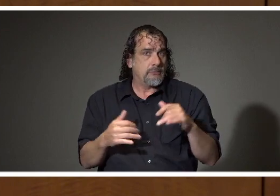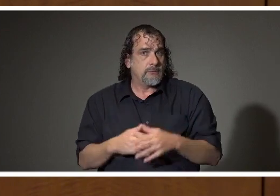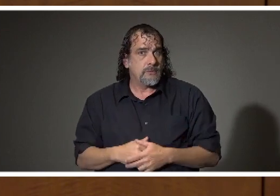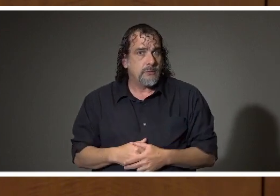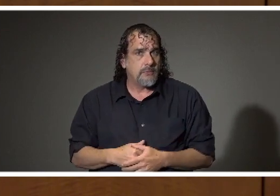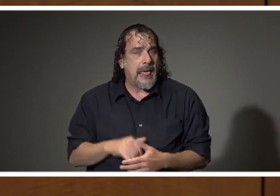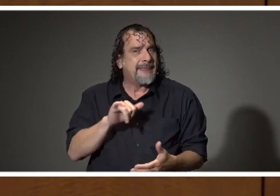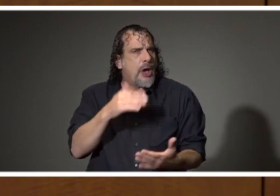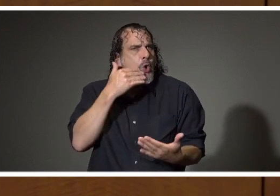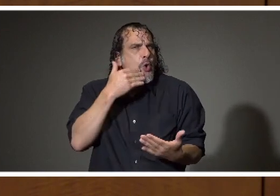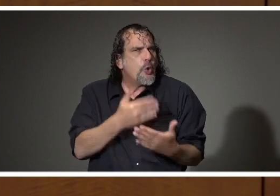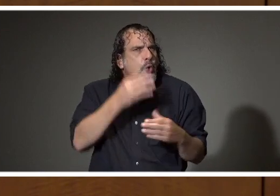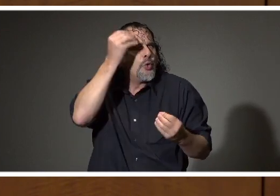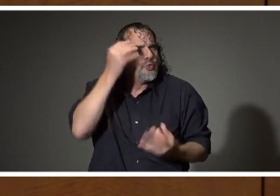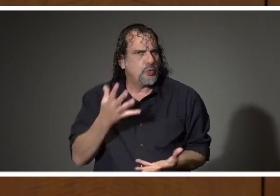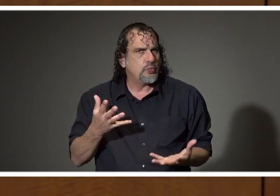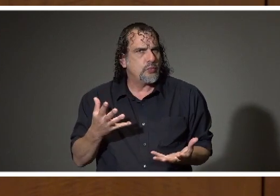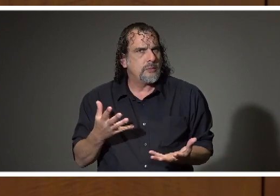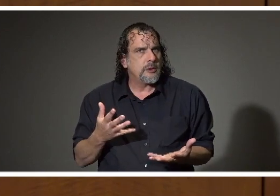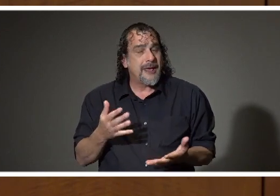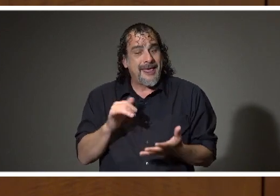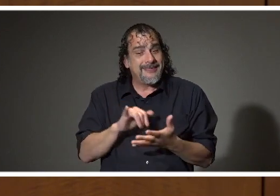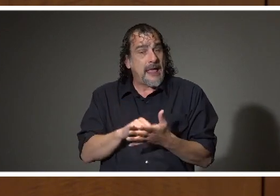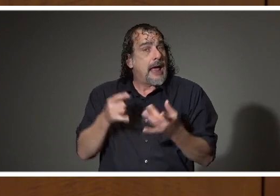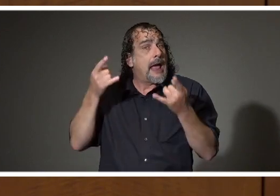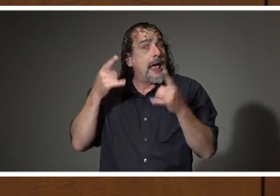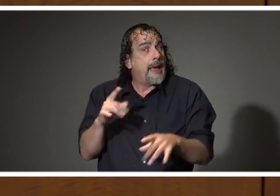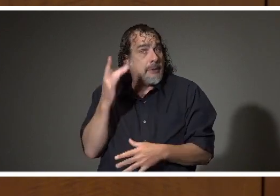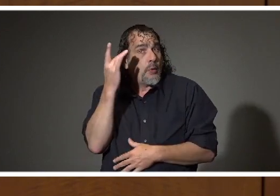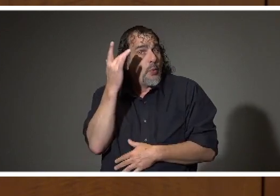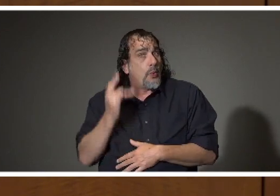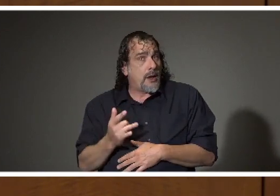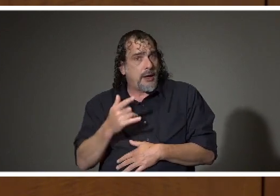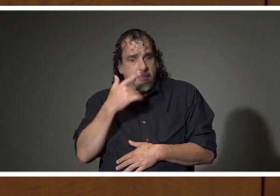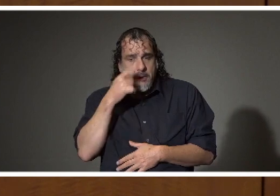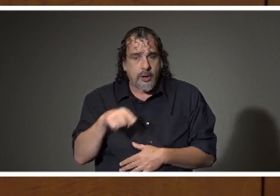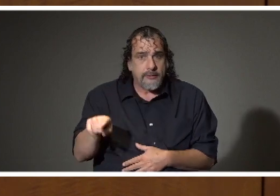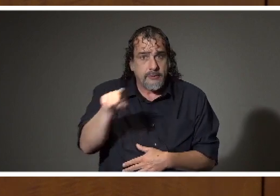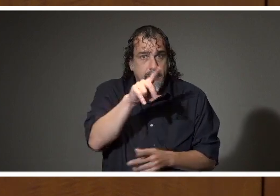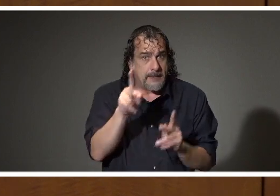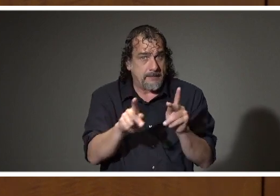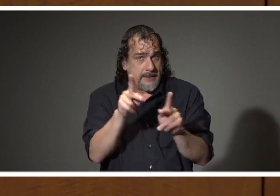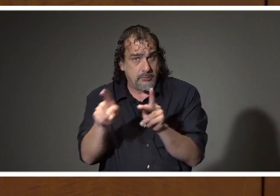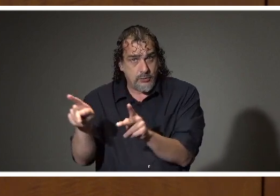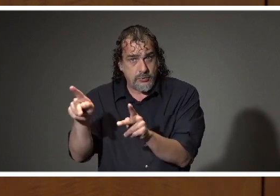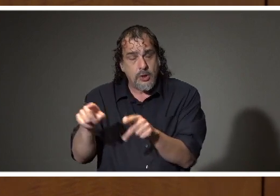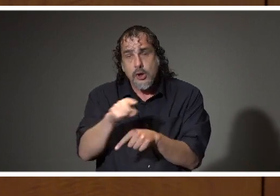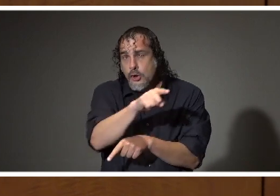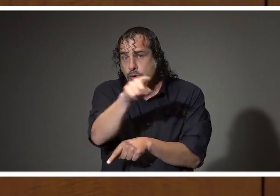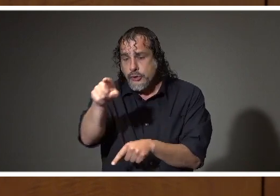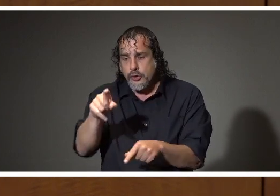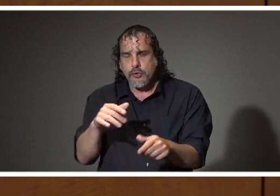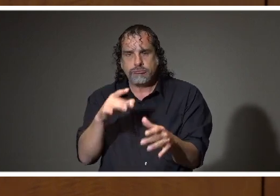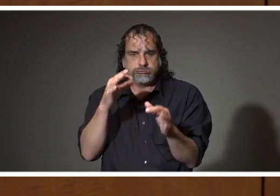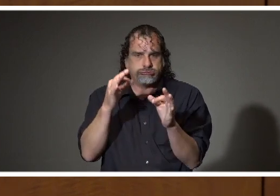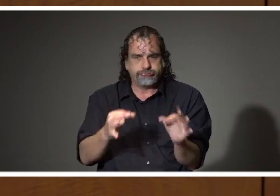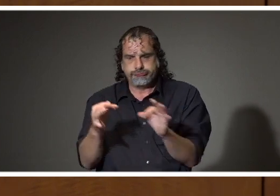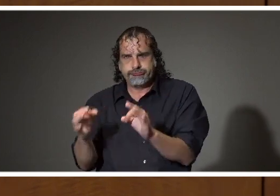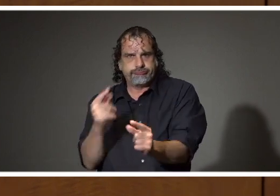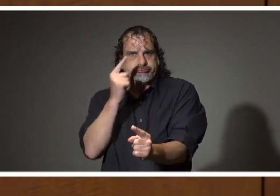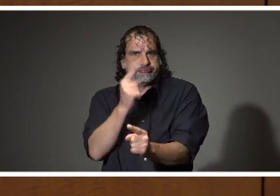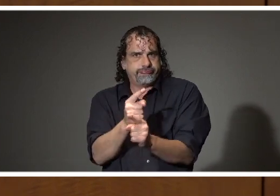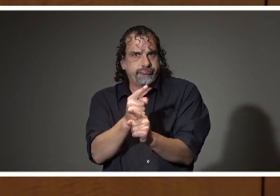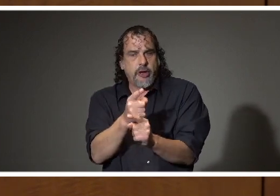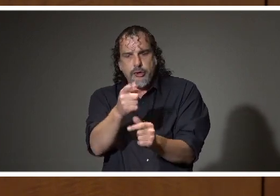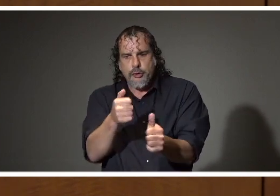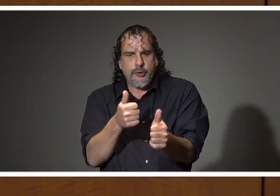That's good news. And that happened because of you, because you've made good decisions. You've